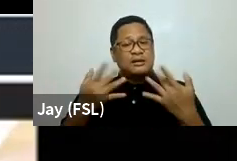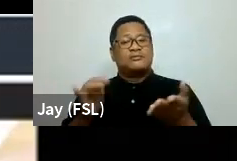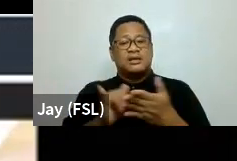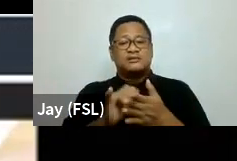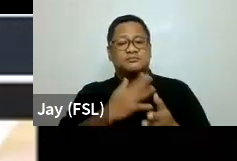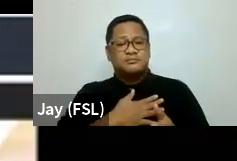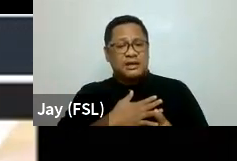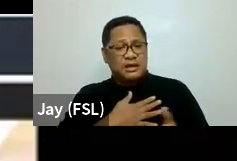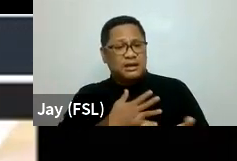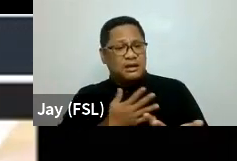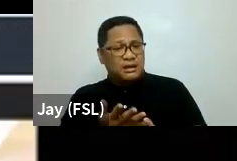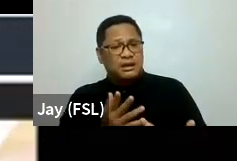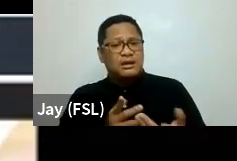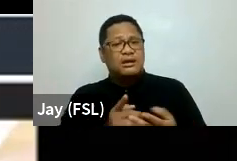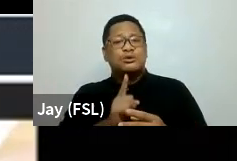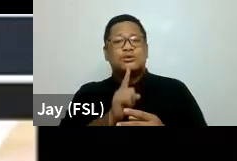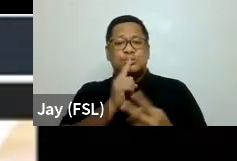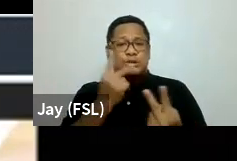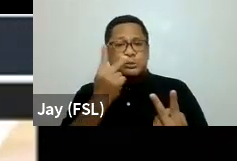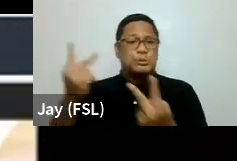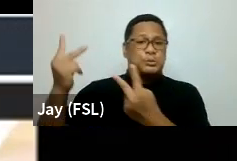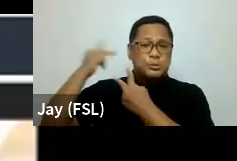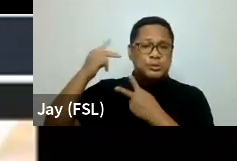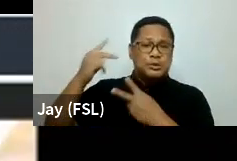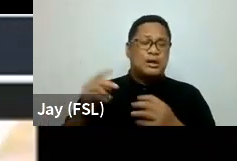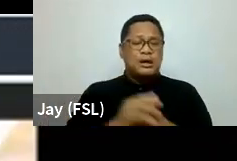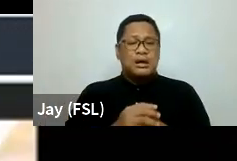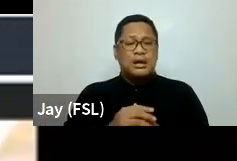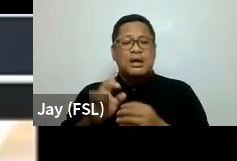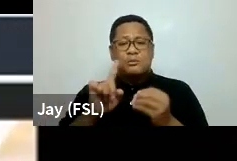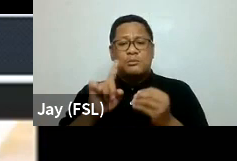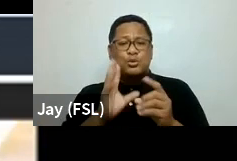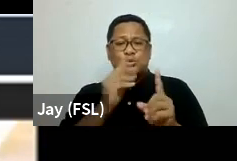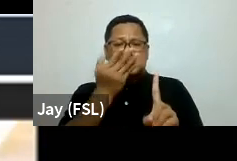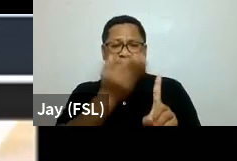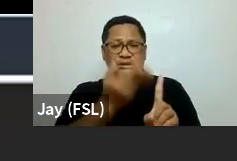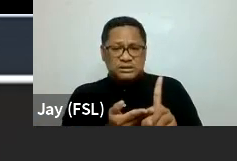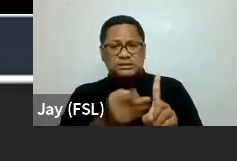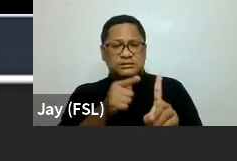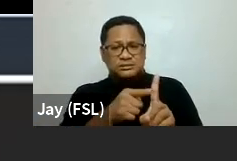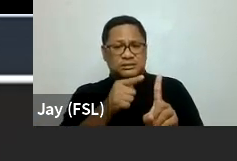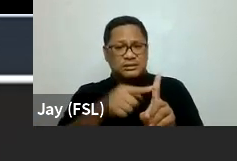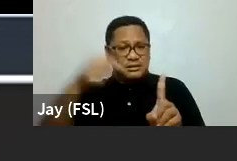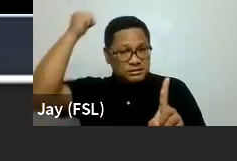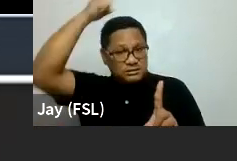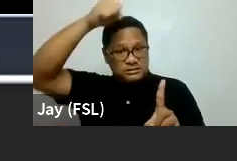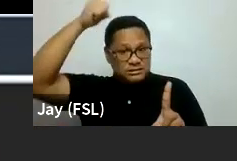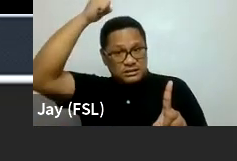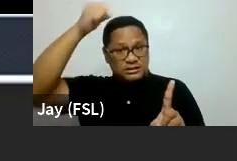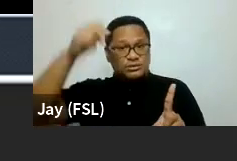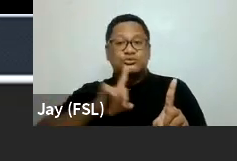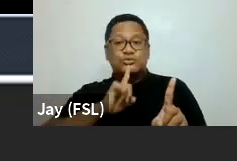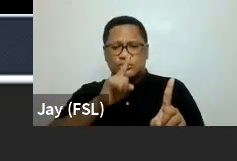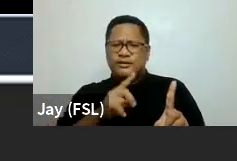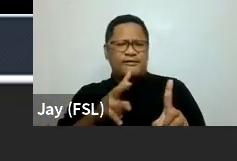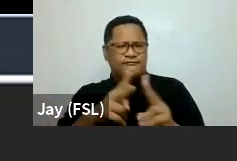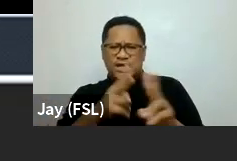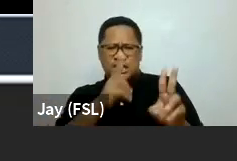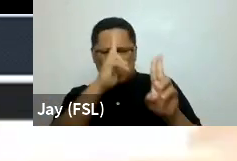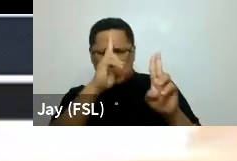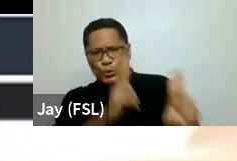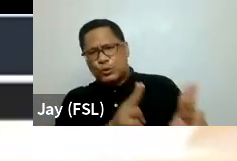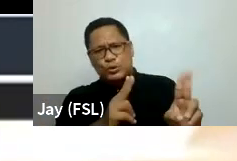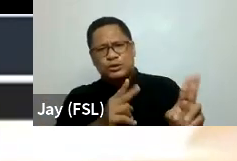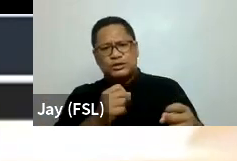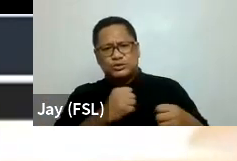was going back and see who was Inigo of Loyola. He was a noble soldier